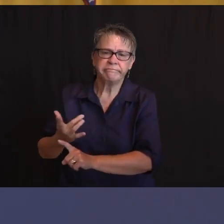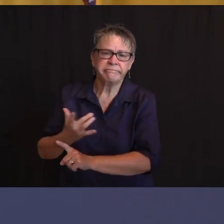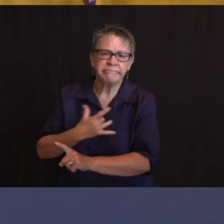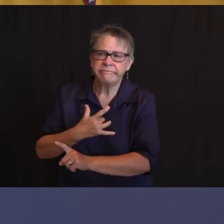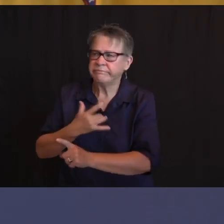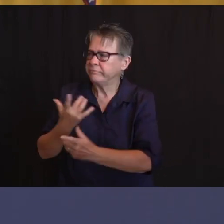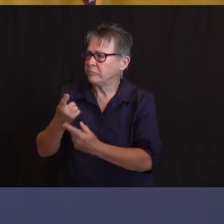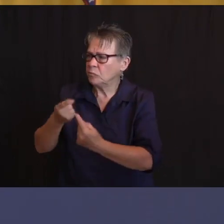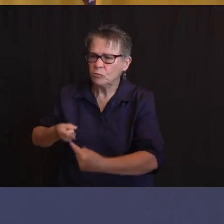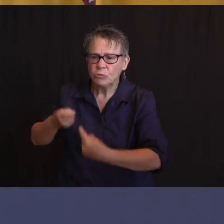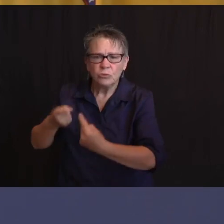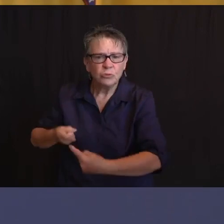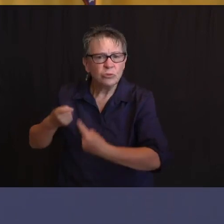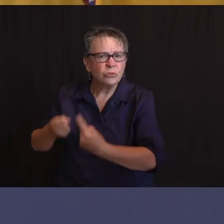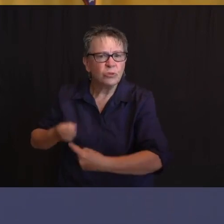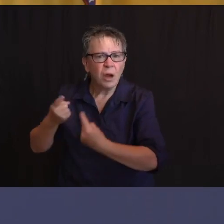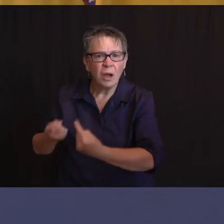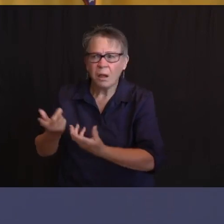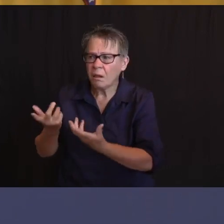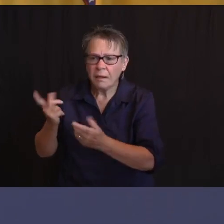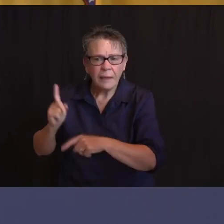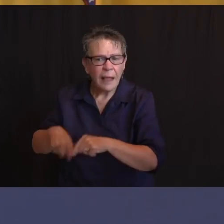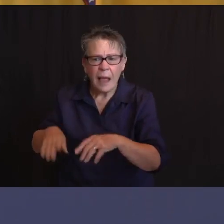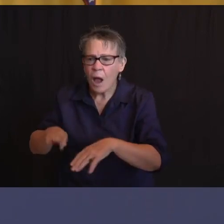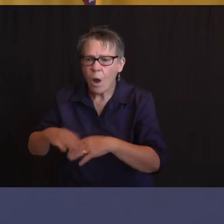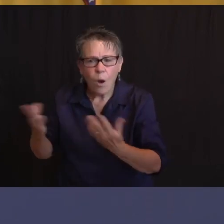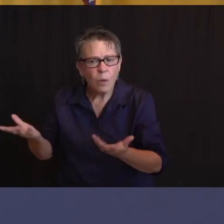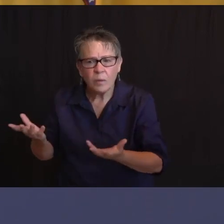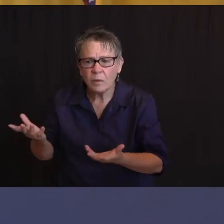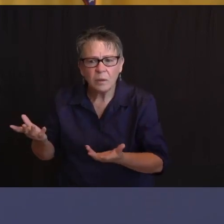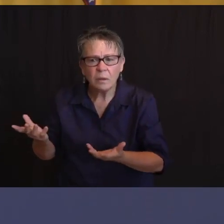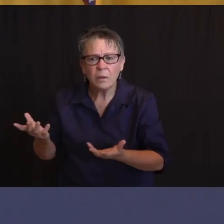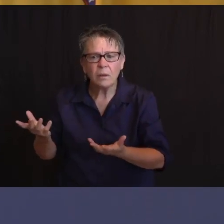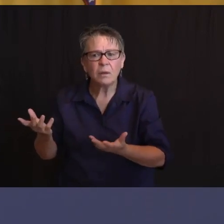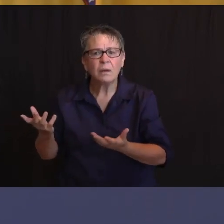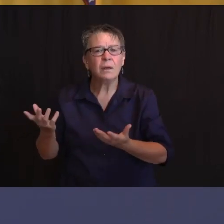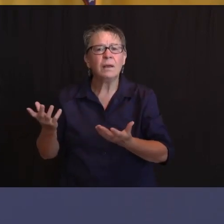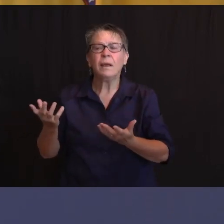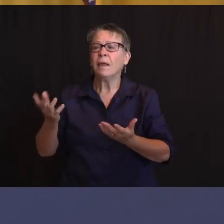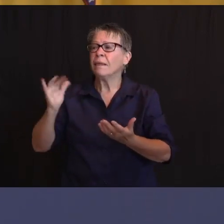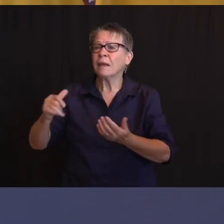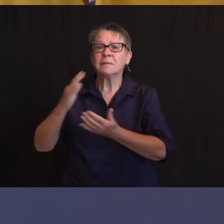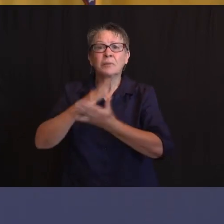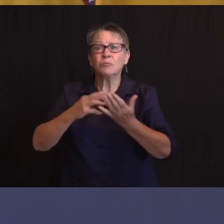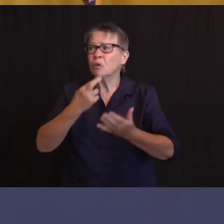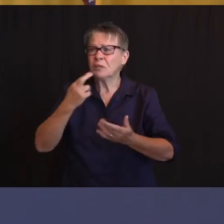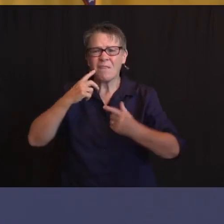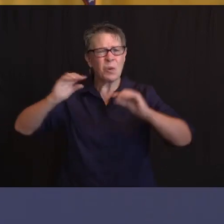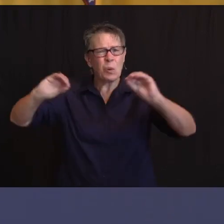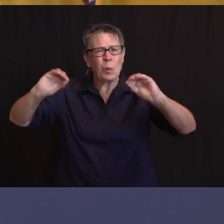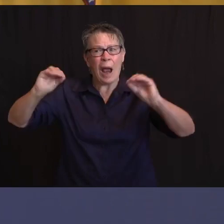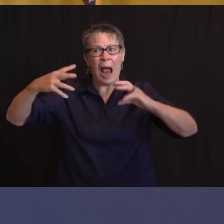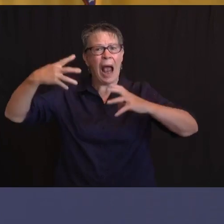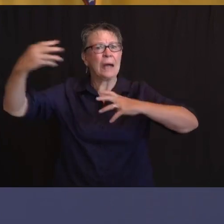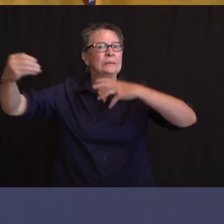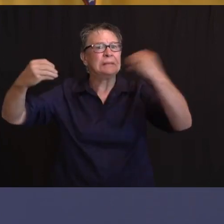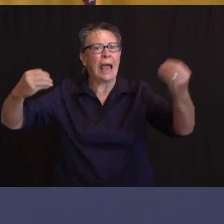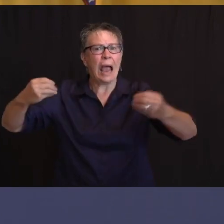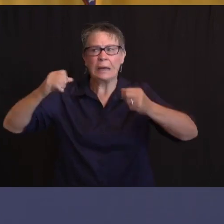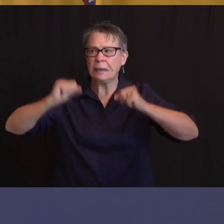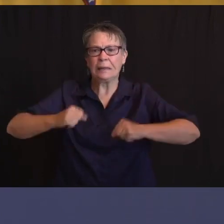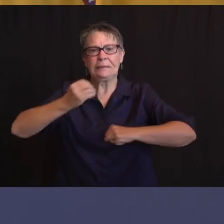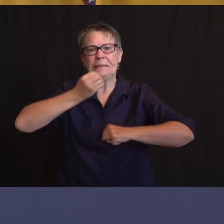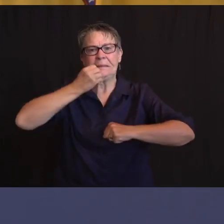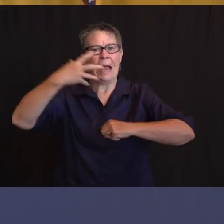that option to have a significant outside footprint. And there are a lot of them in this state. So they're not like the restaurant I